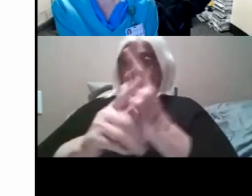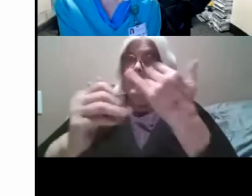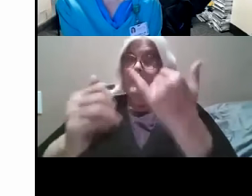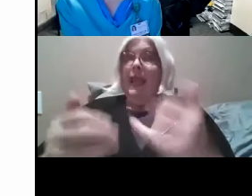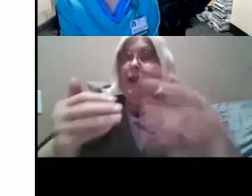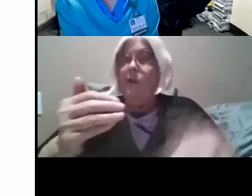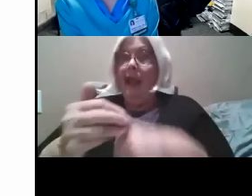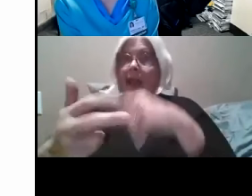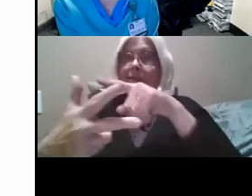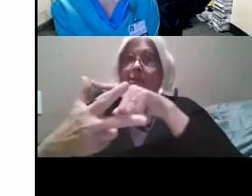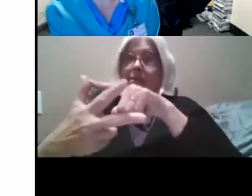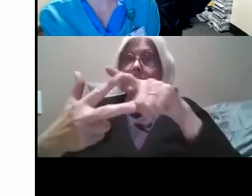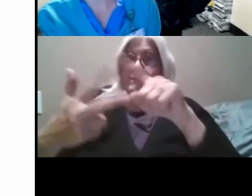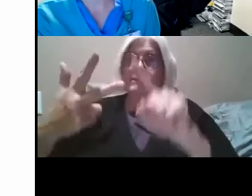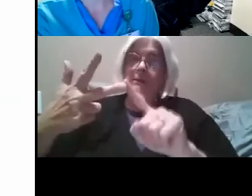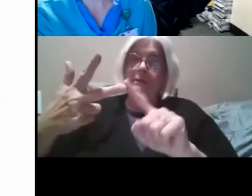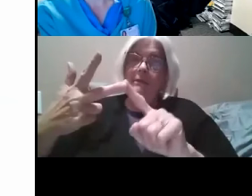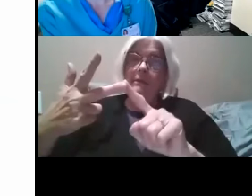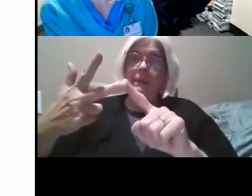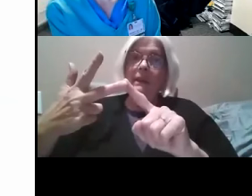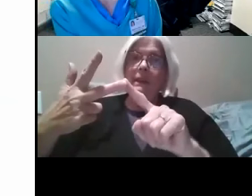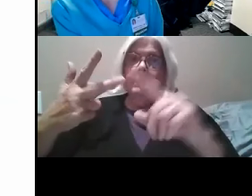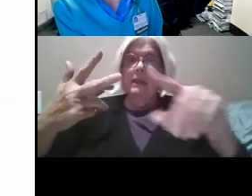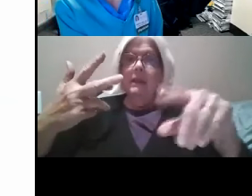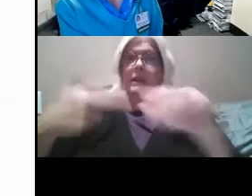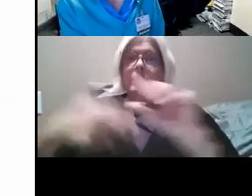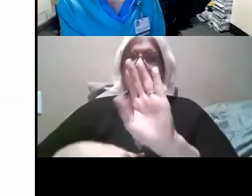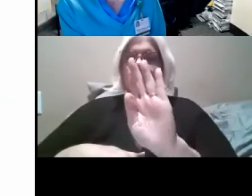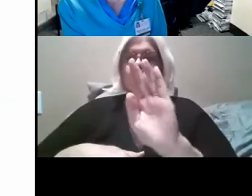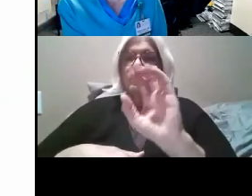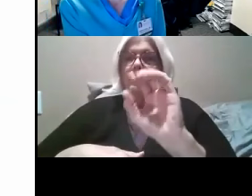that we just don't know yet.